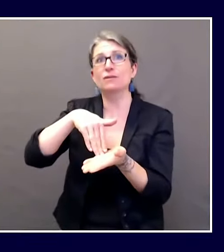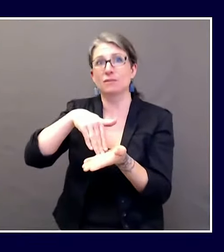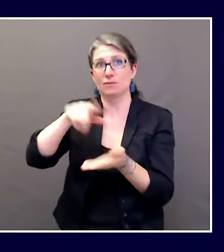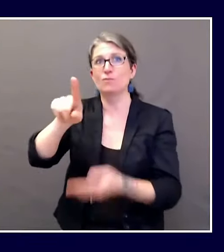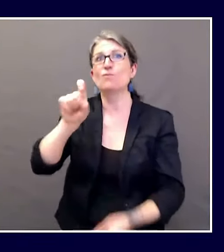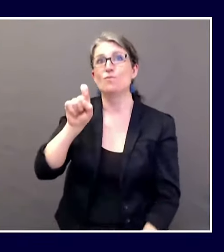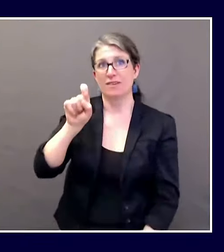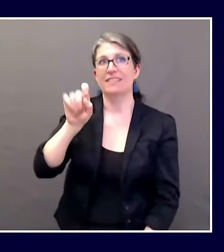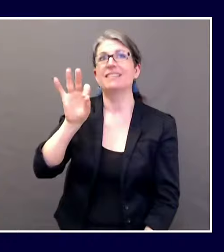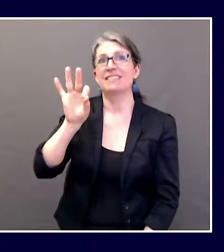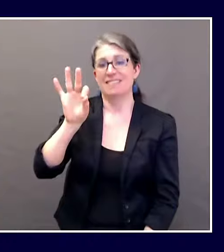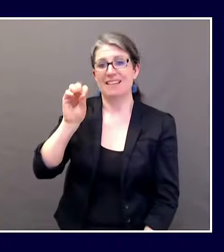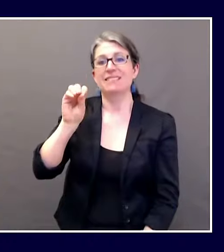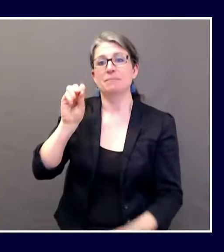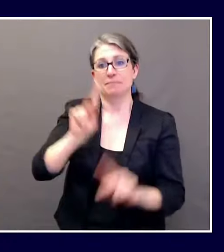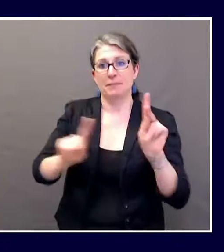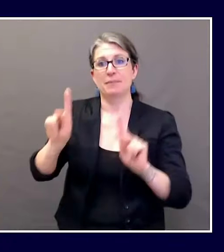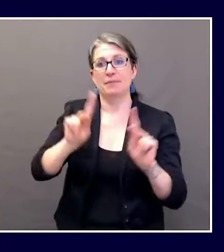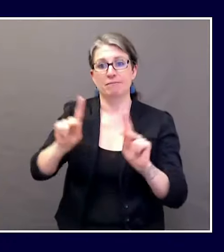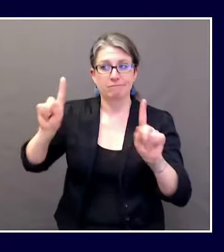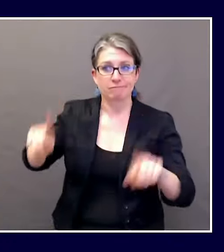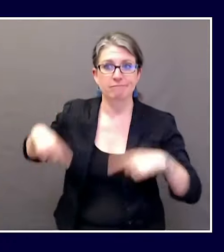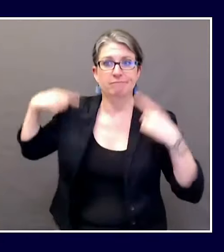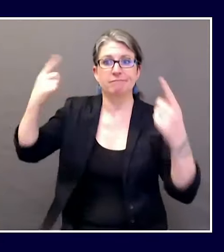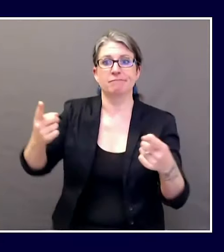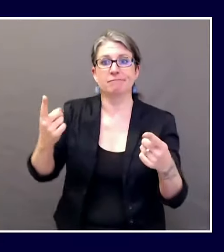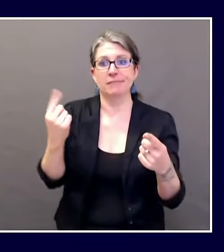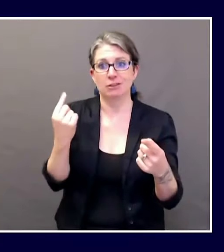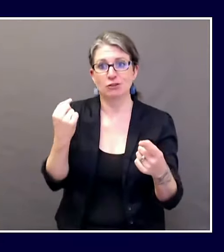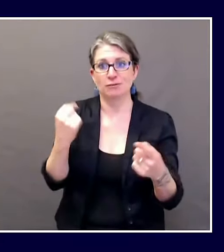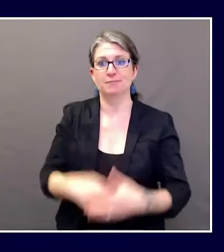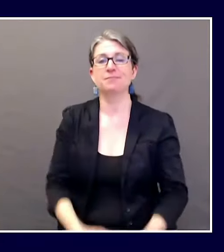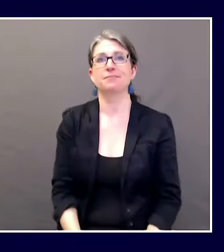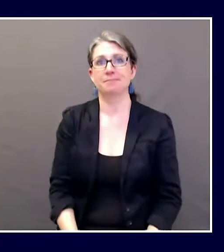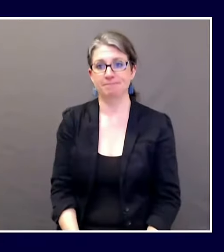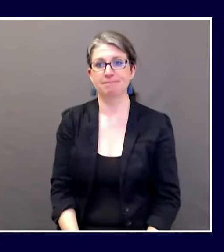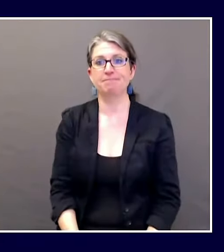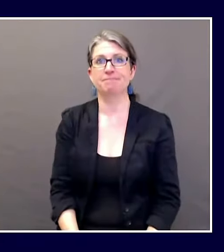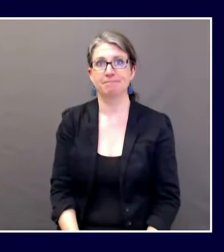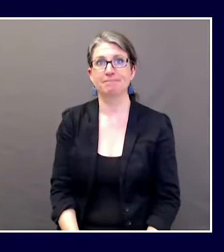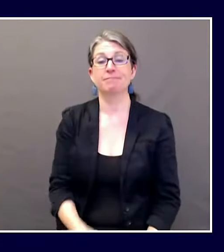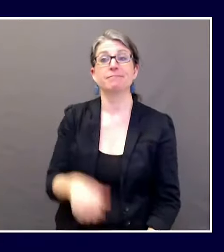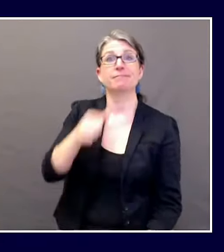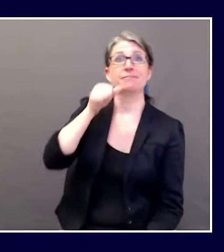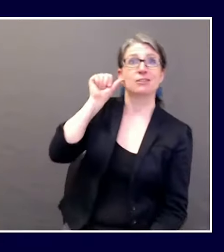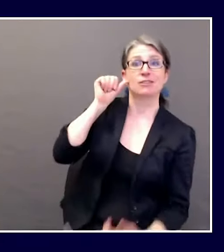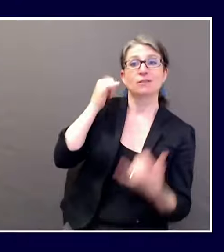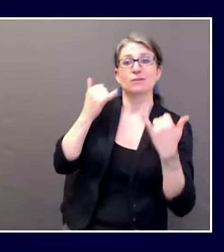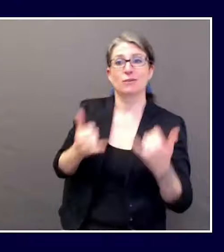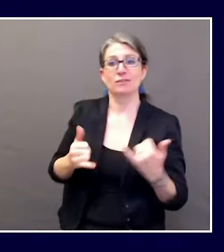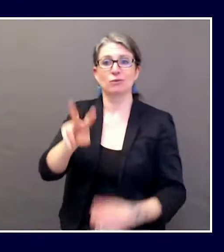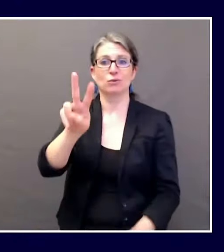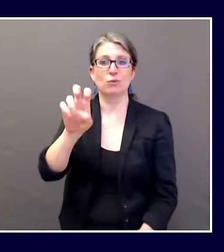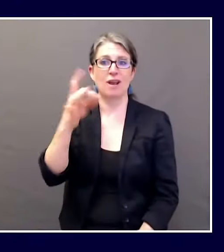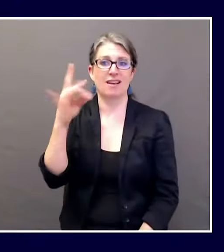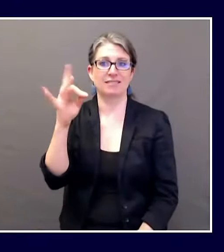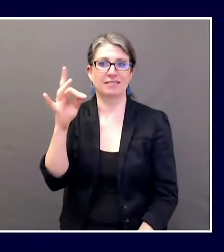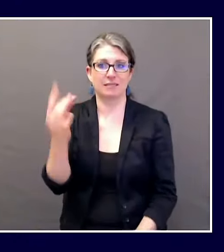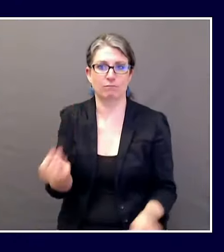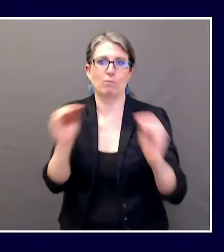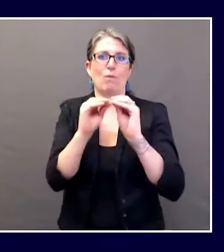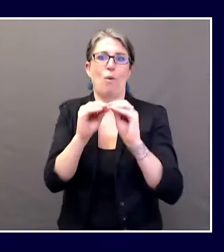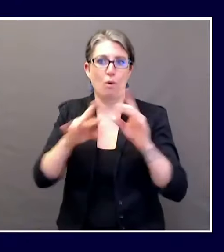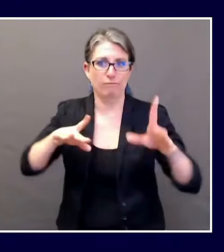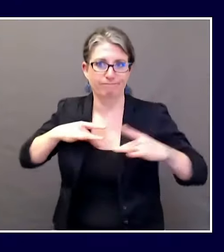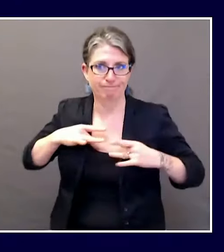49,190 total cases of COVID-19, an increase of 218 cases since yesterday.